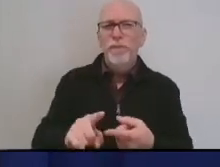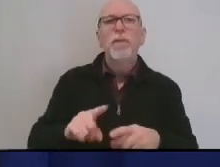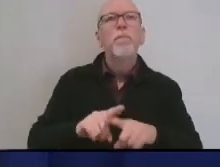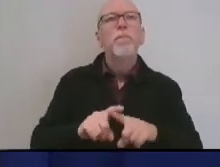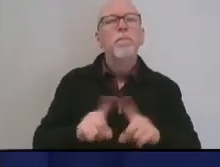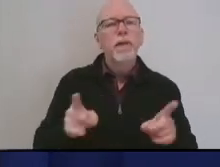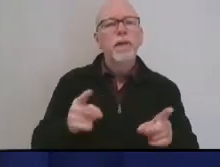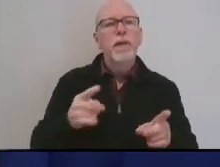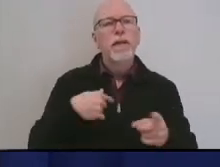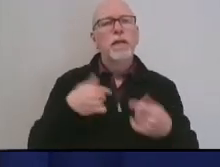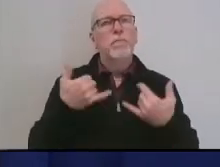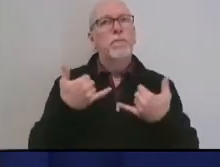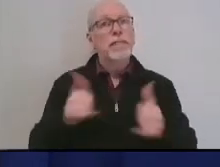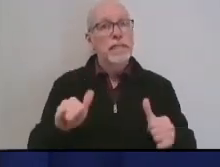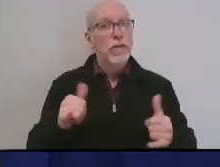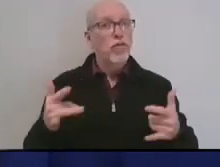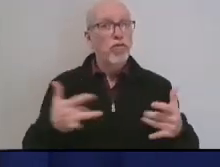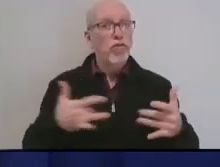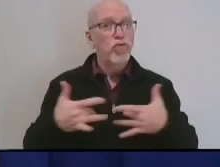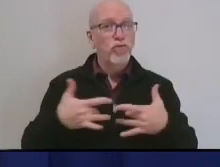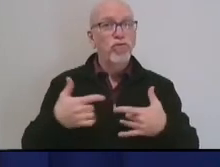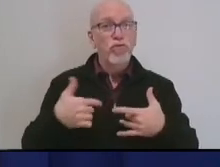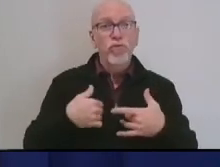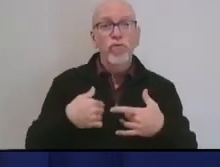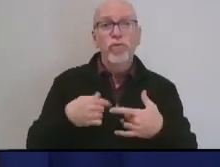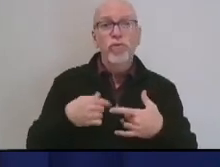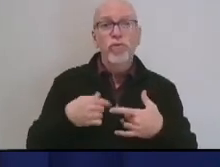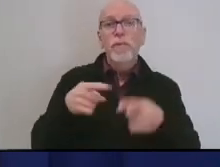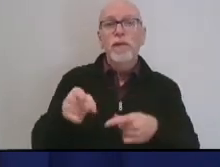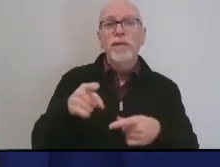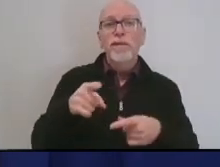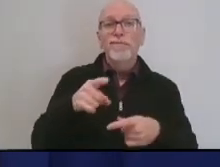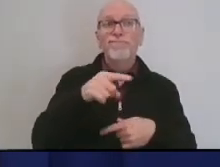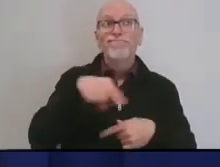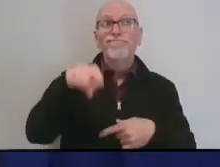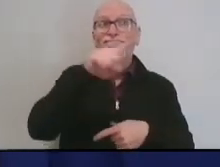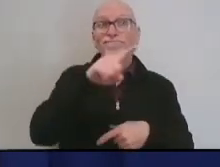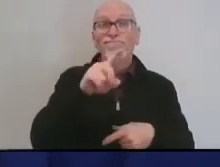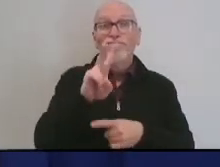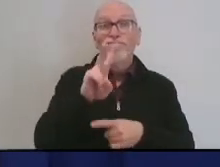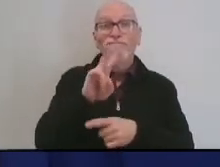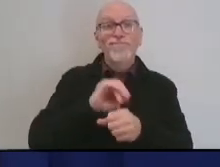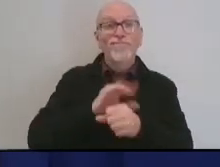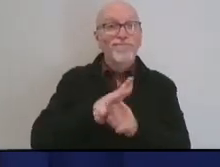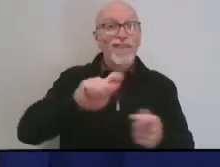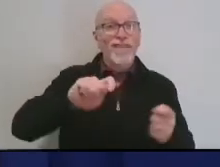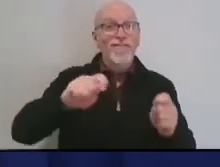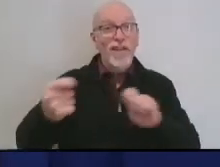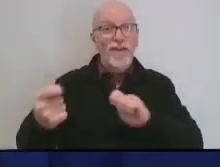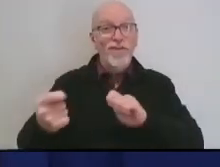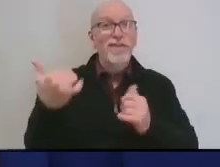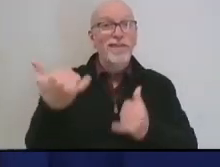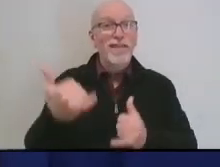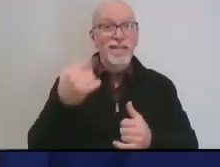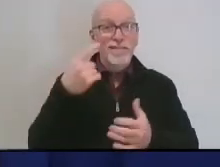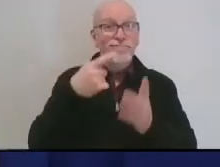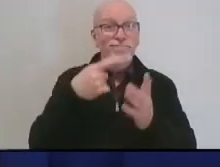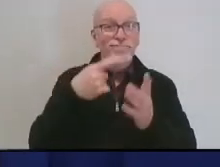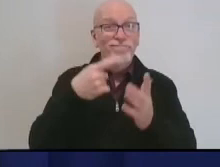concerns about the variants of concern that are being found around the nation, the one that we do know we have